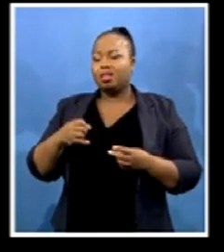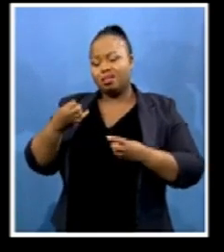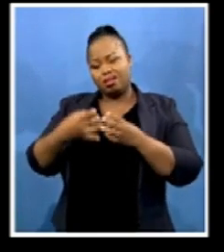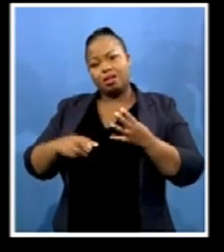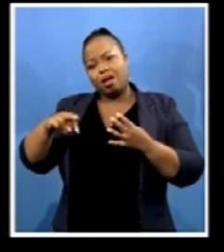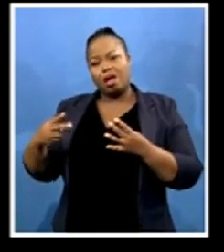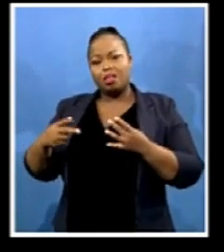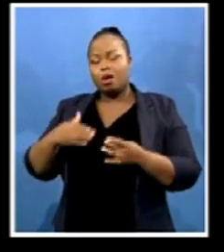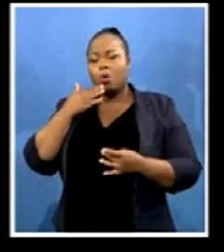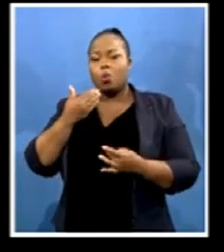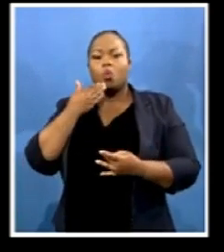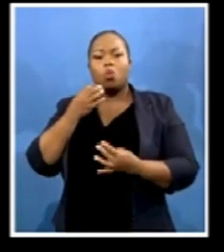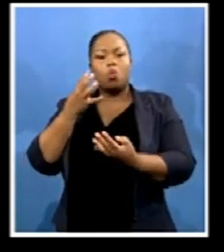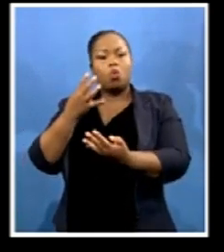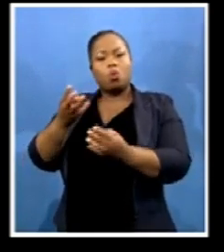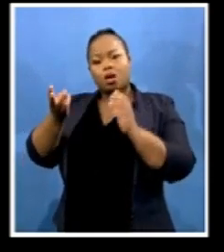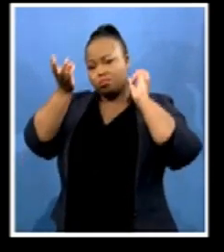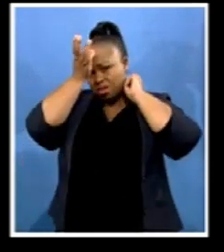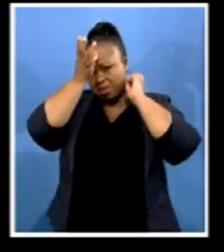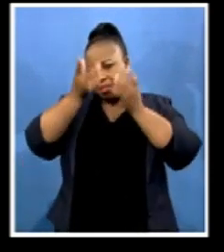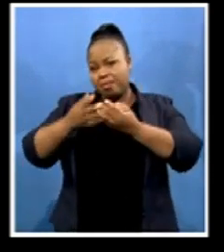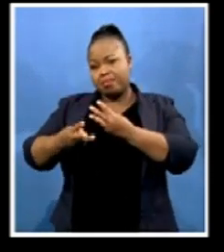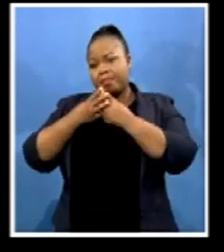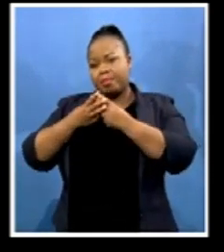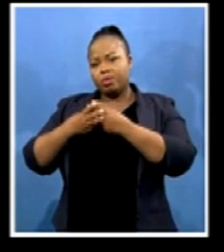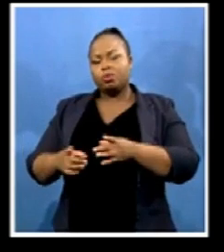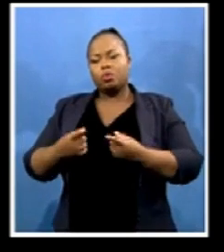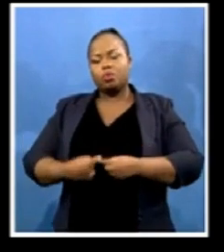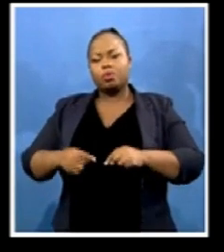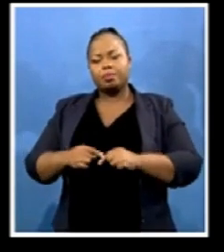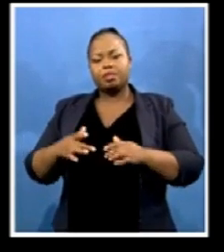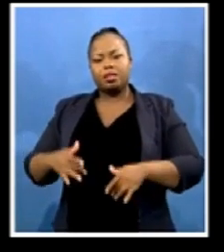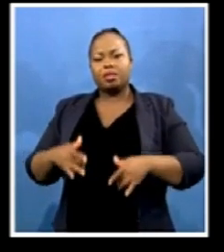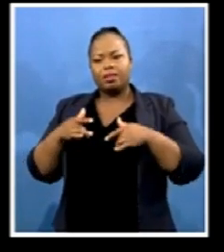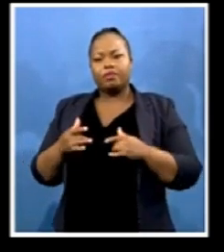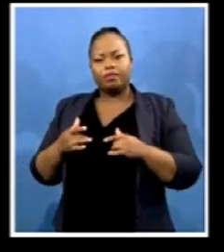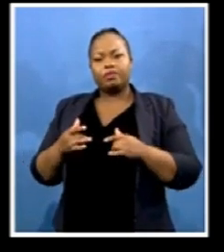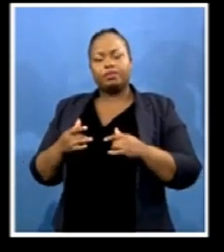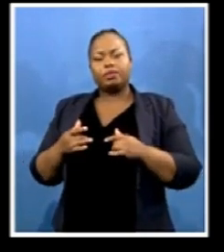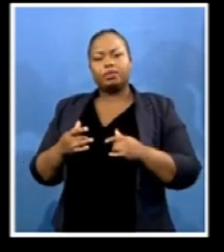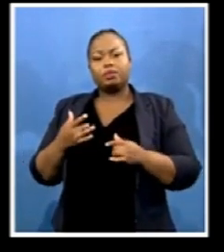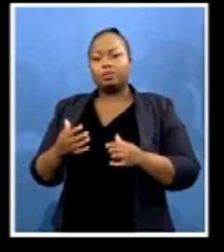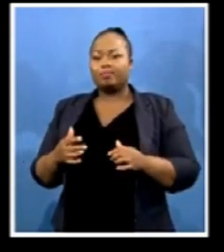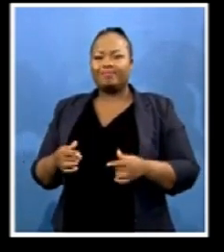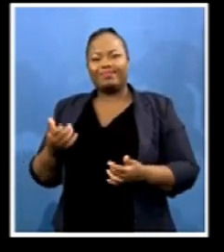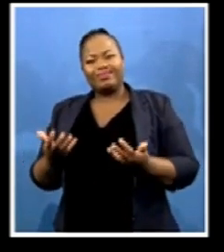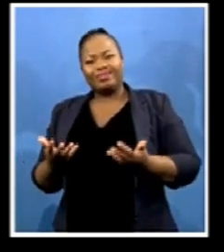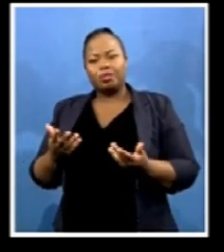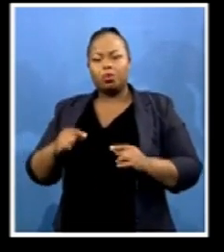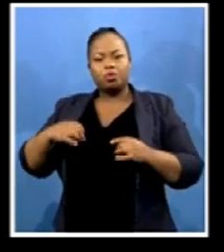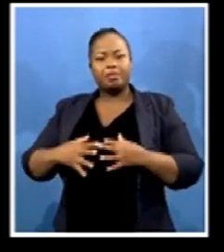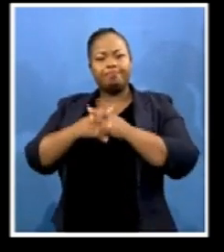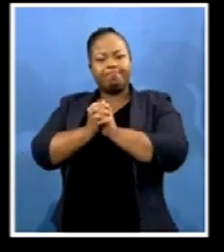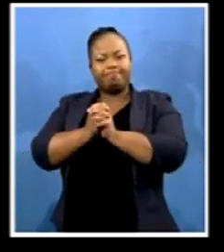living a life of values, a values-based life, and solidarity was at the core of everything they